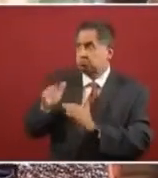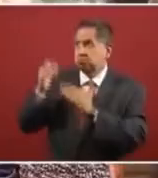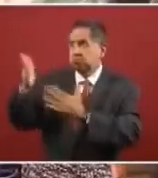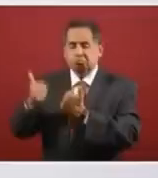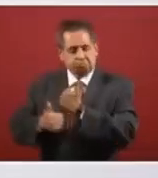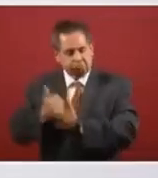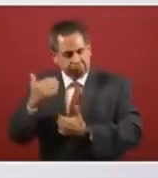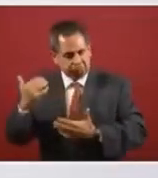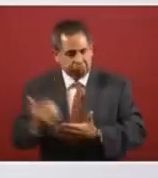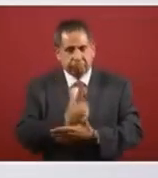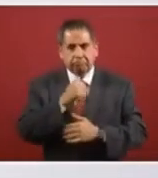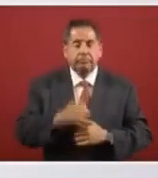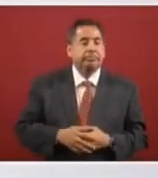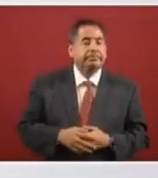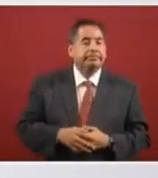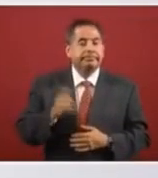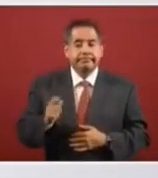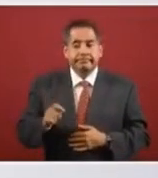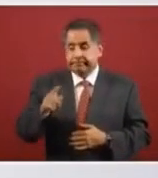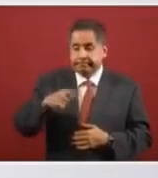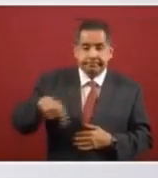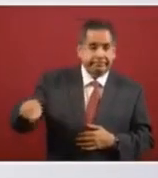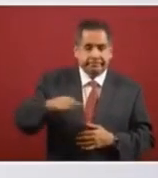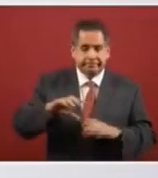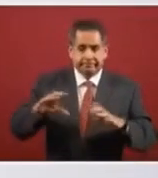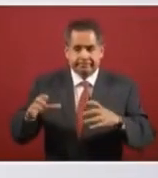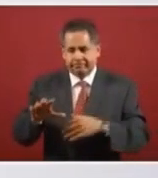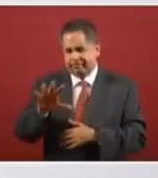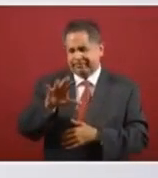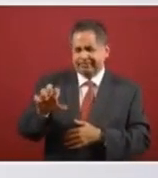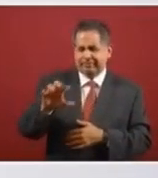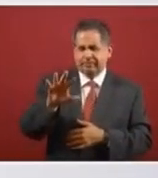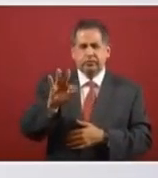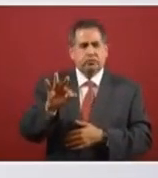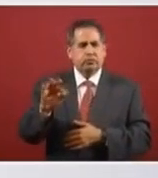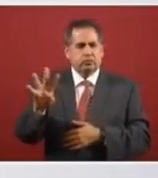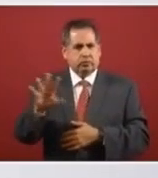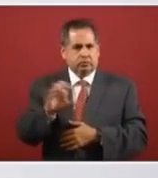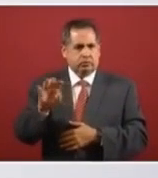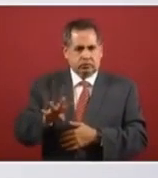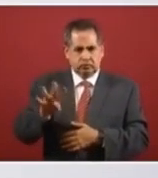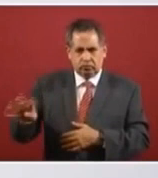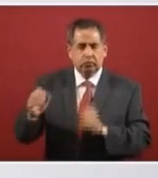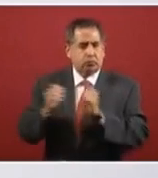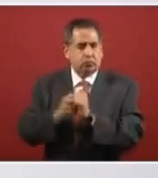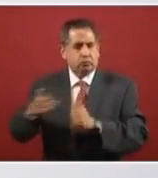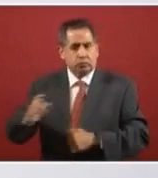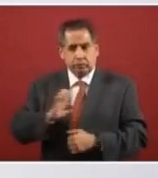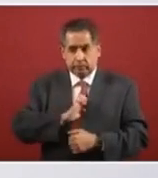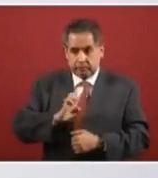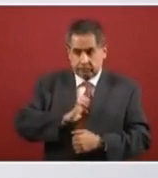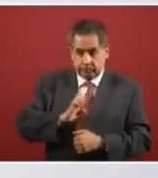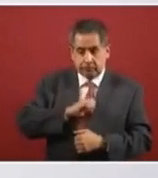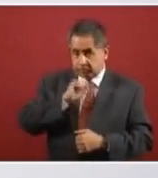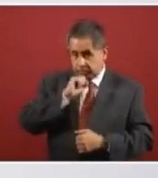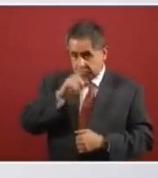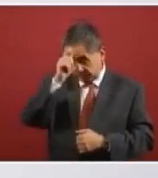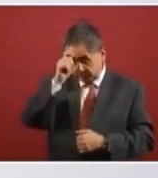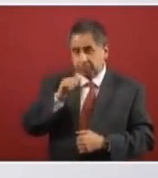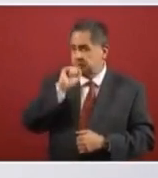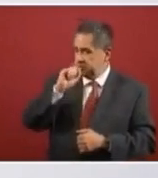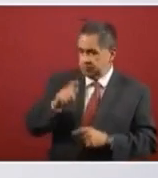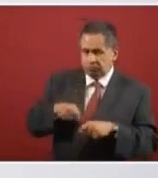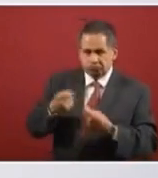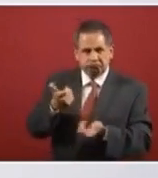it's the greatest number of metals that have been gained outside and they've